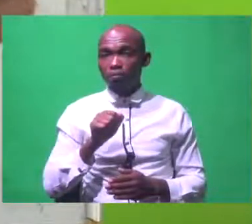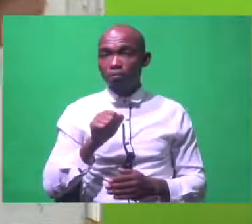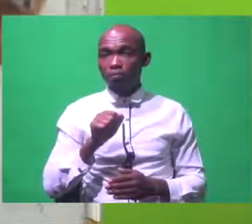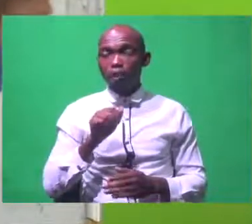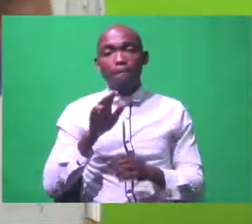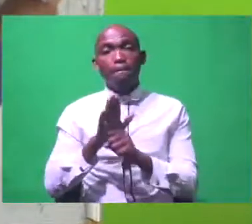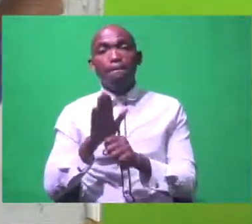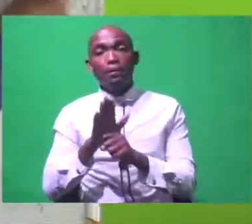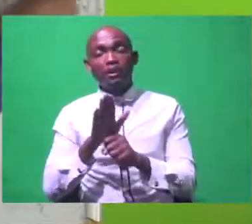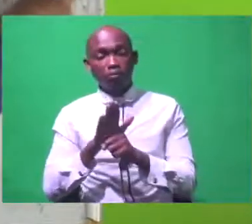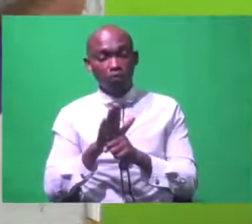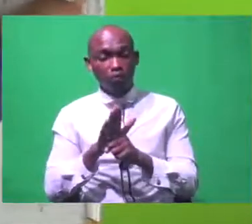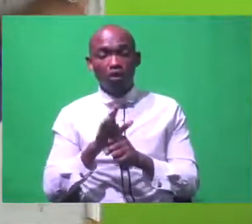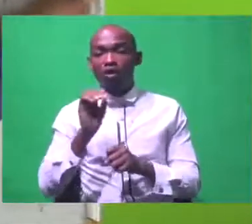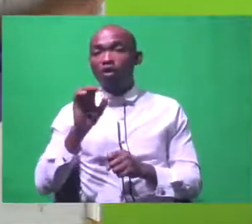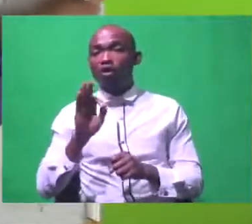of production